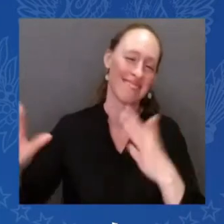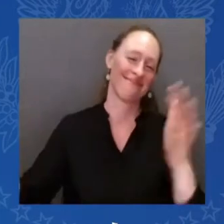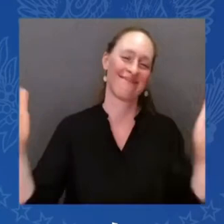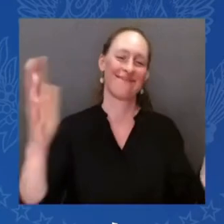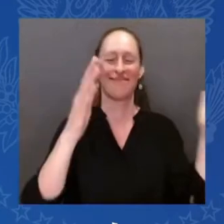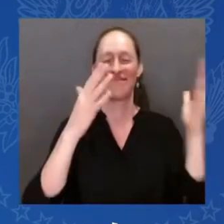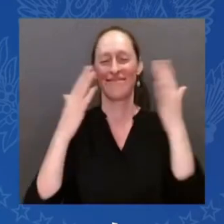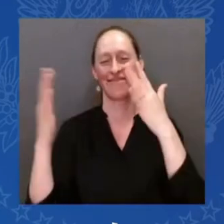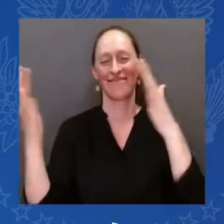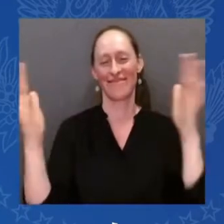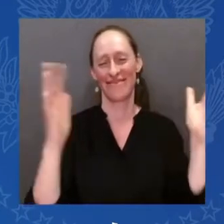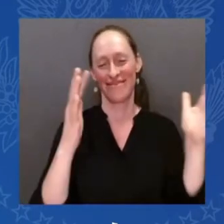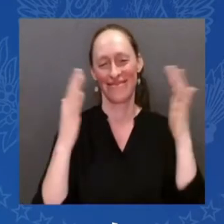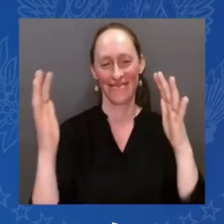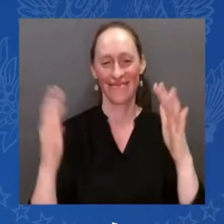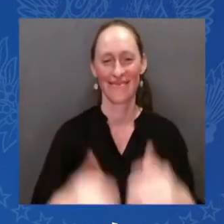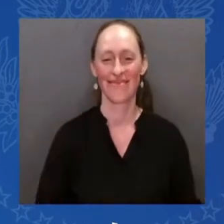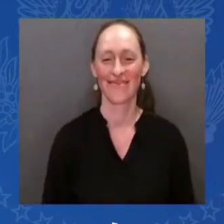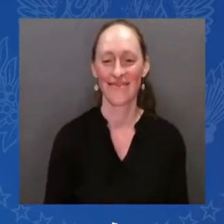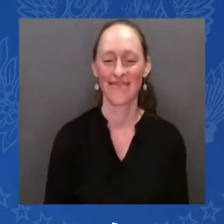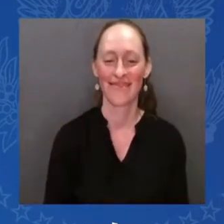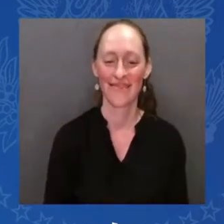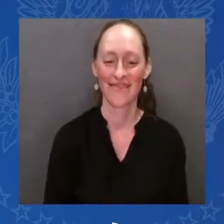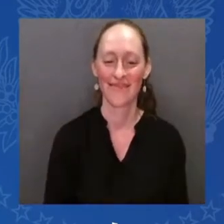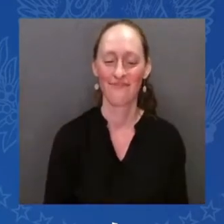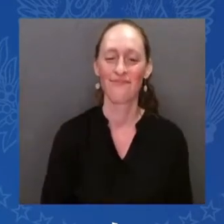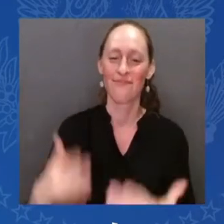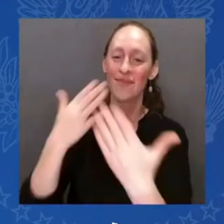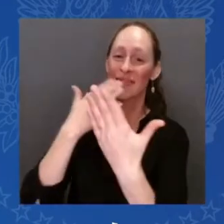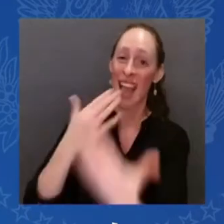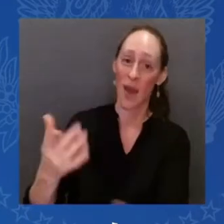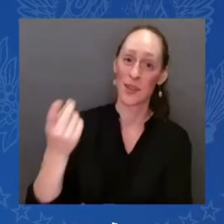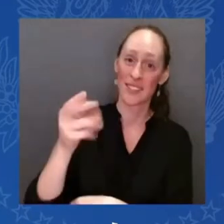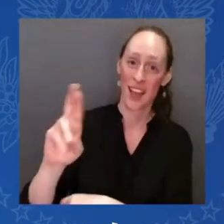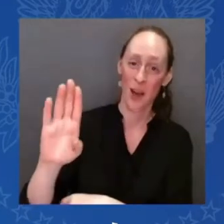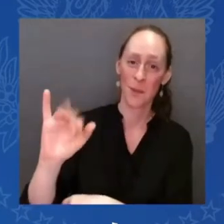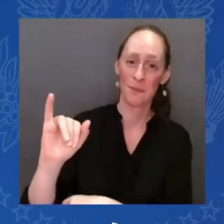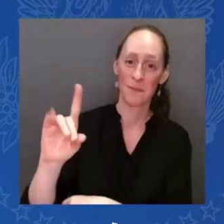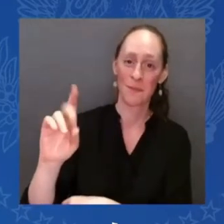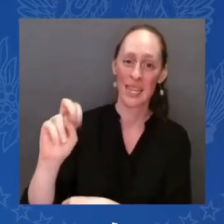Thank you, Dr. Biden. Woo, we're at the White House.